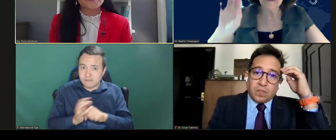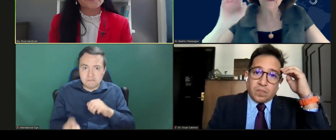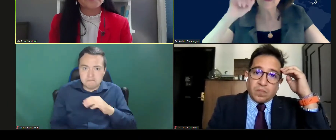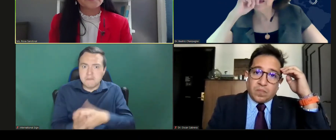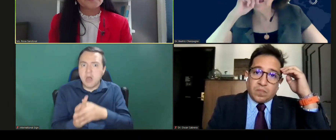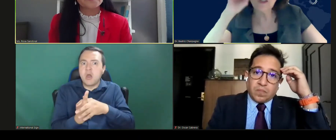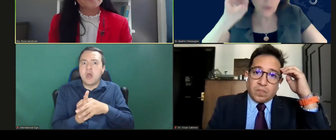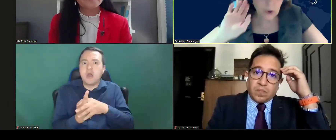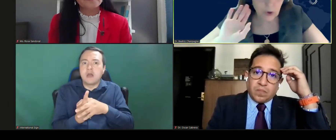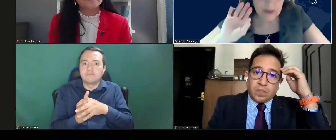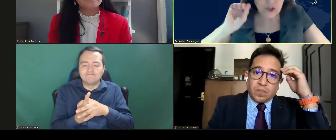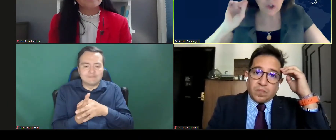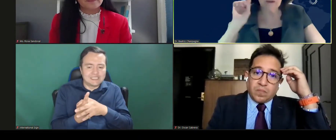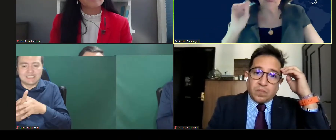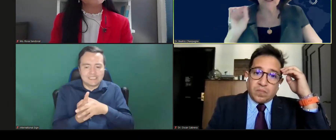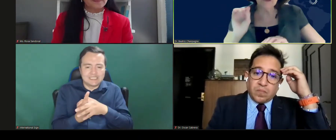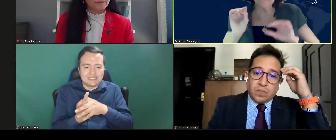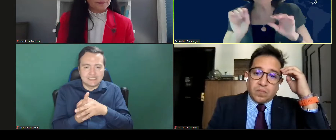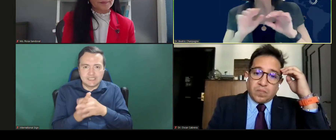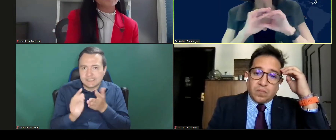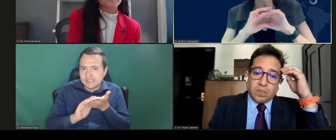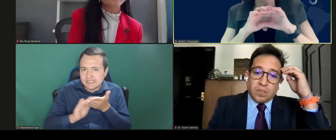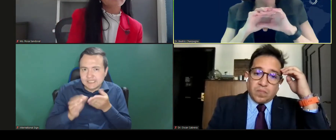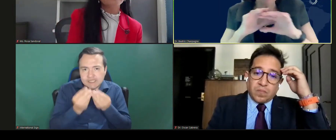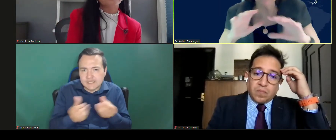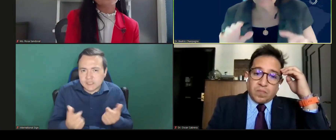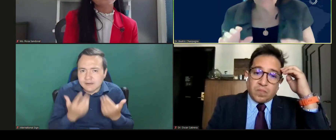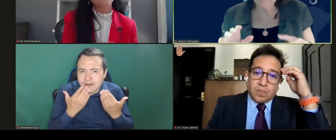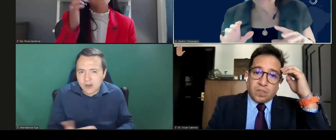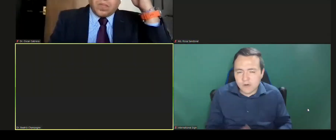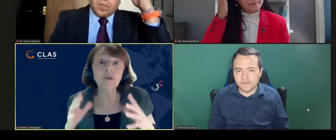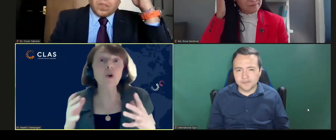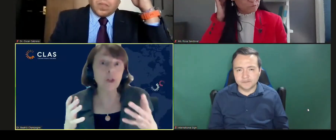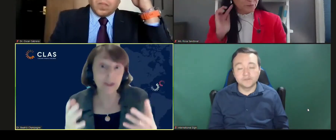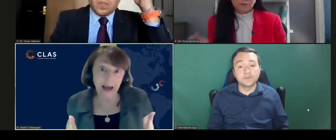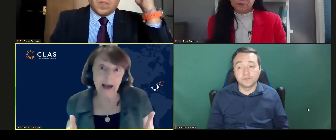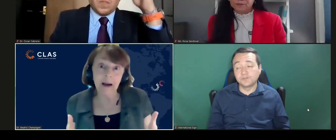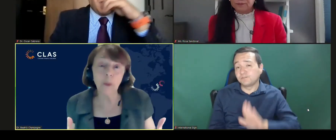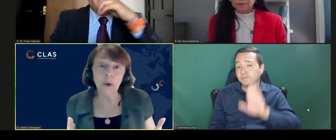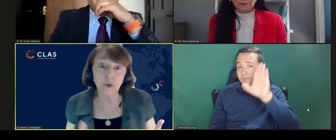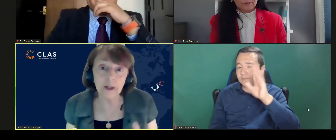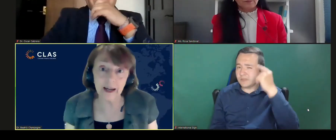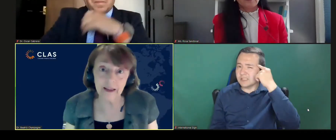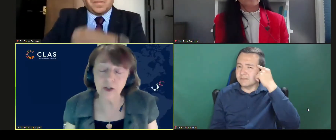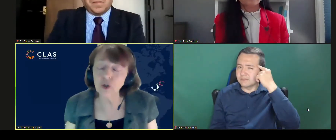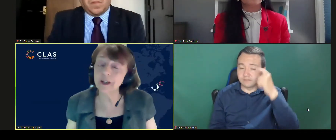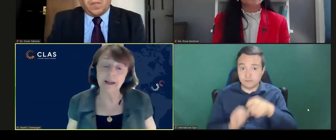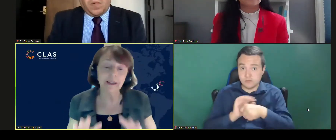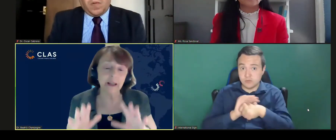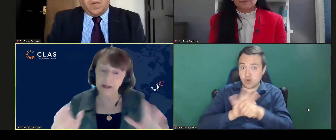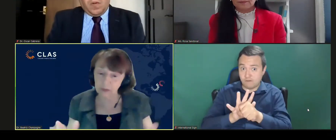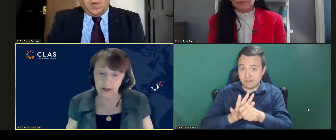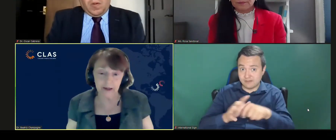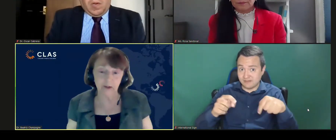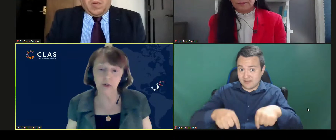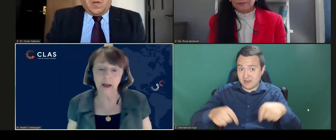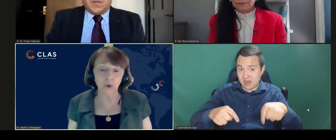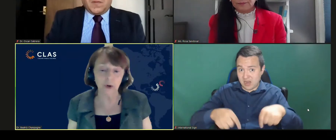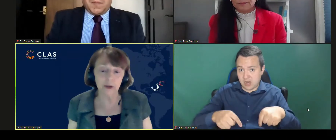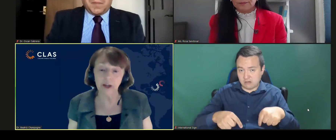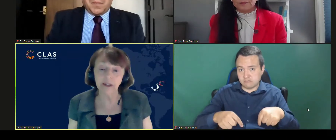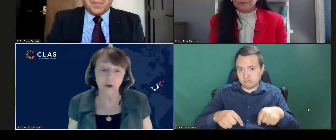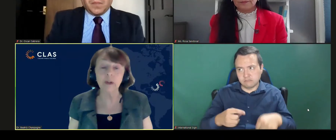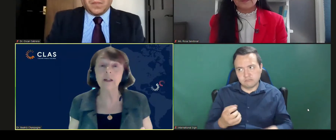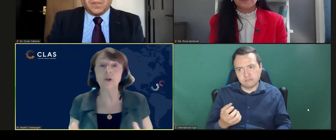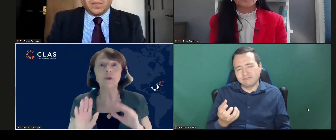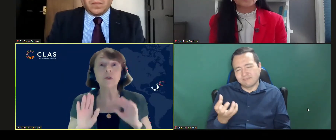the opportunity afforded to us by the COVID-19 pandemic. Beatriz, if I may briefly say something, I think that the pandemic